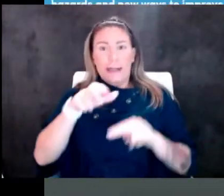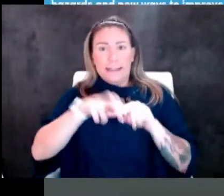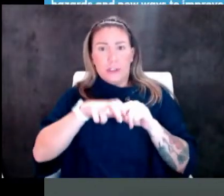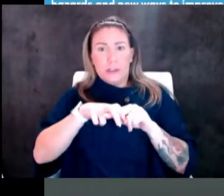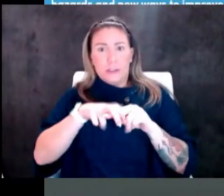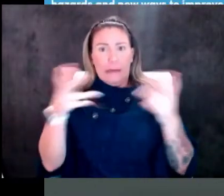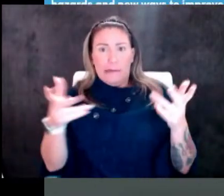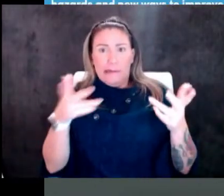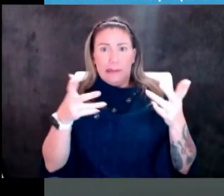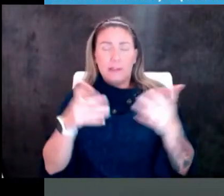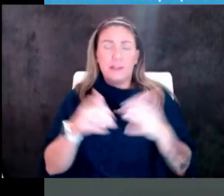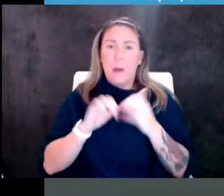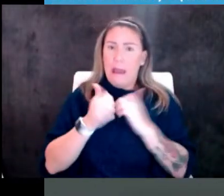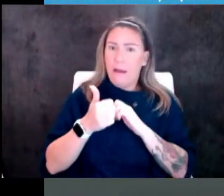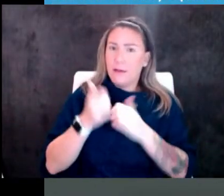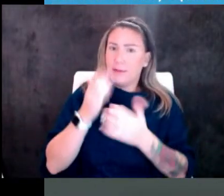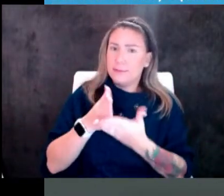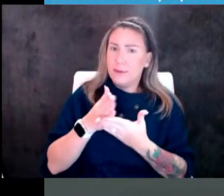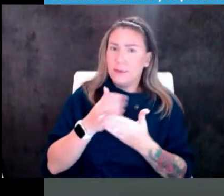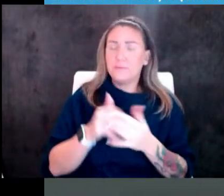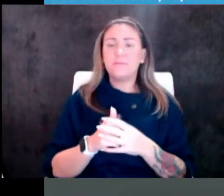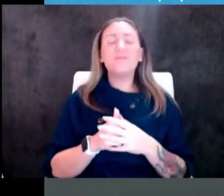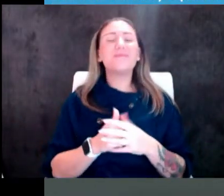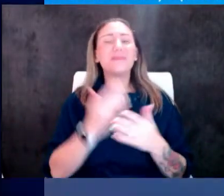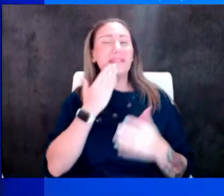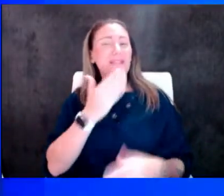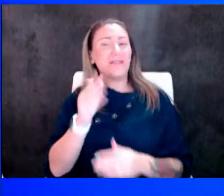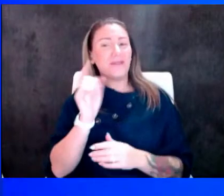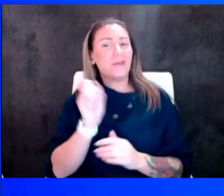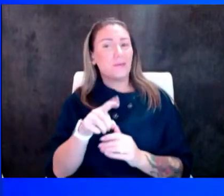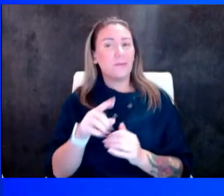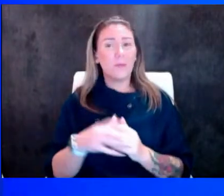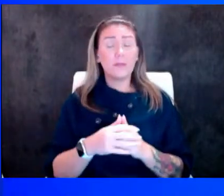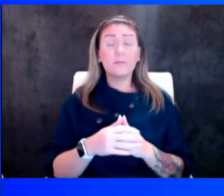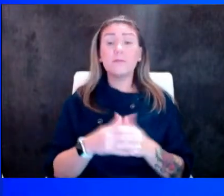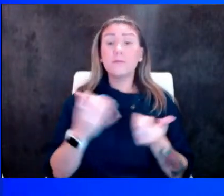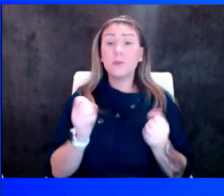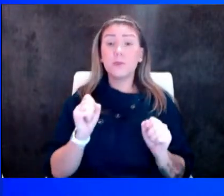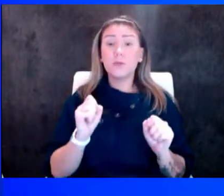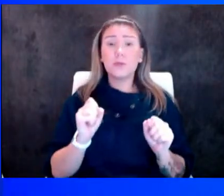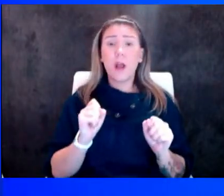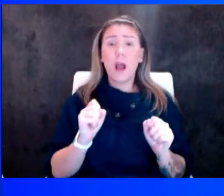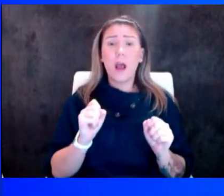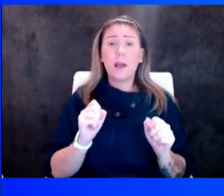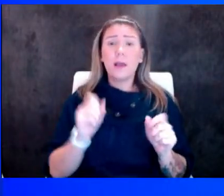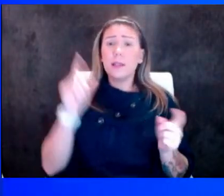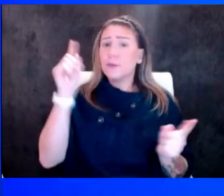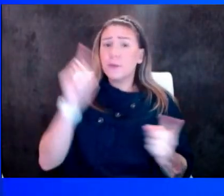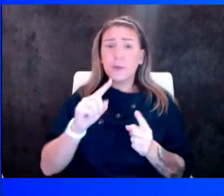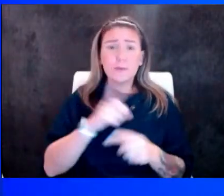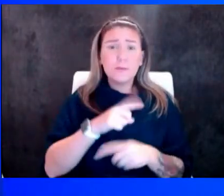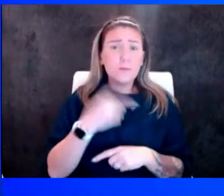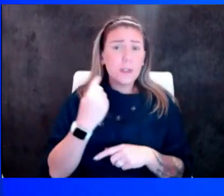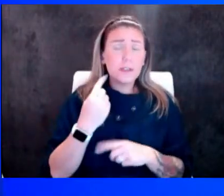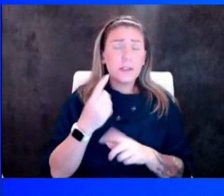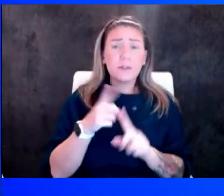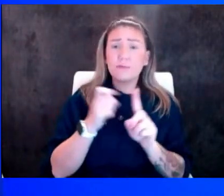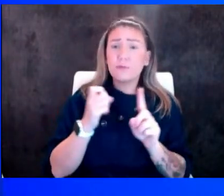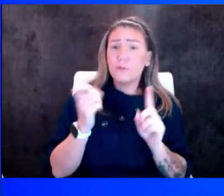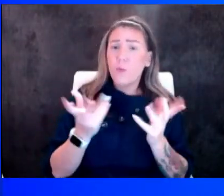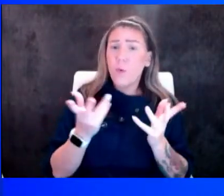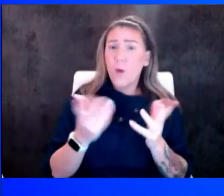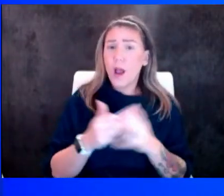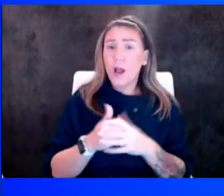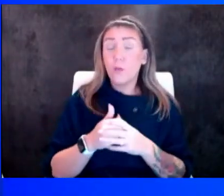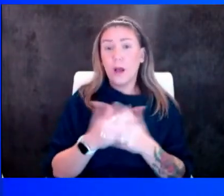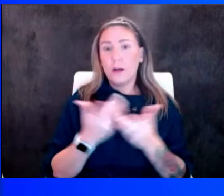that you can try to decrease risk by not Bolting the chair to the floor. I